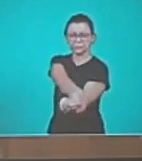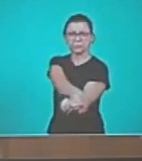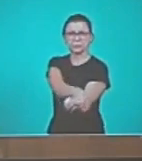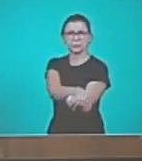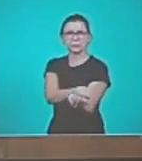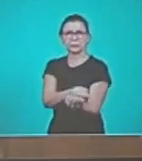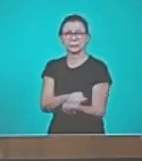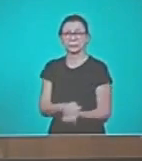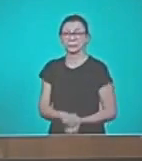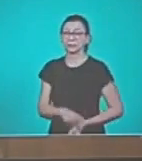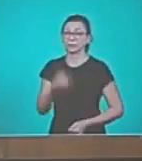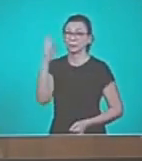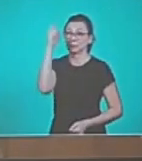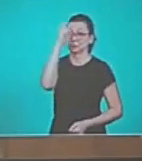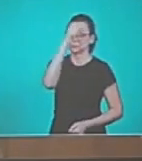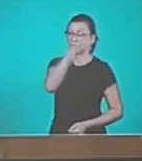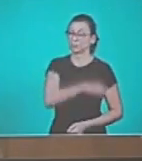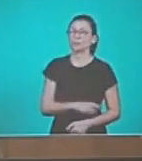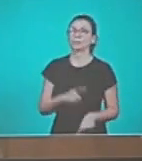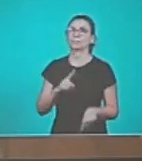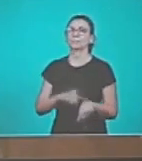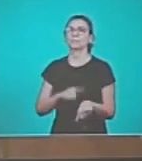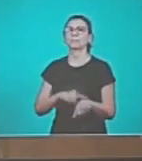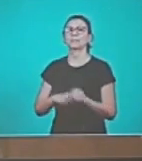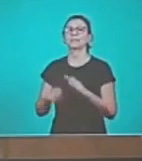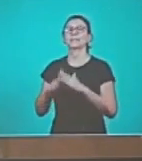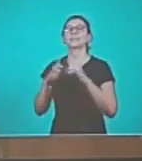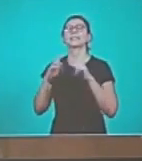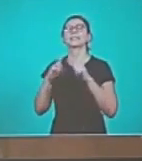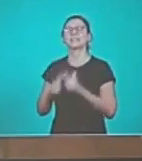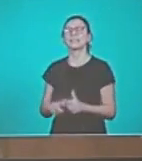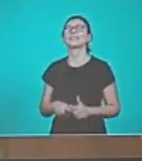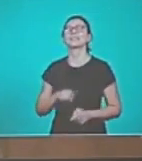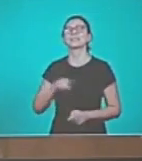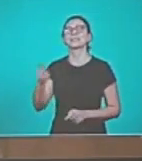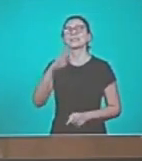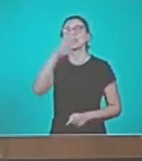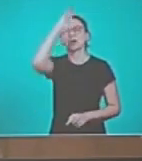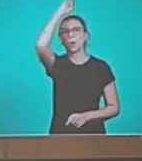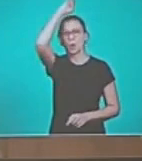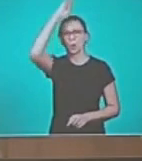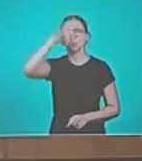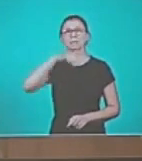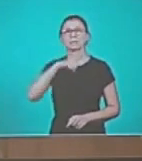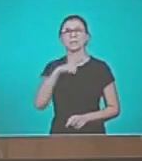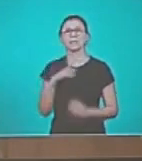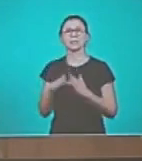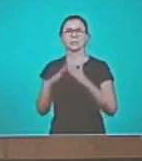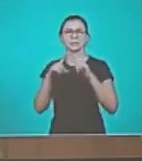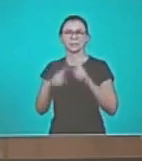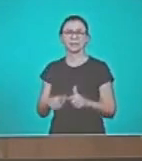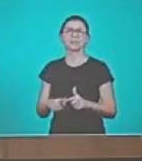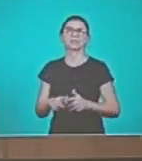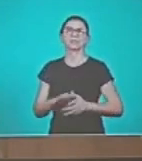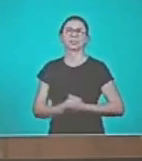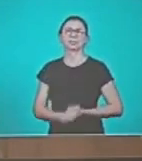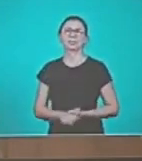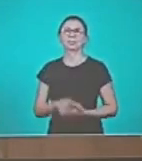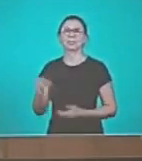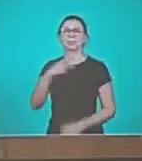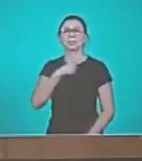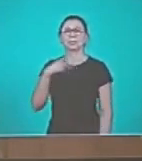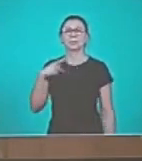to live the harshest moments of the history of the church. There it is, the Church of Rome. And my brethren, Rome,